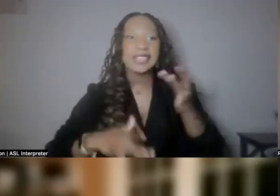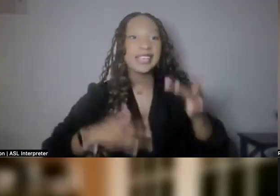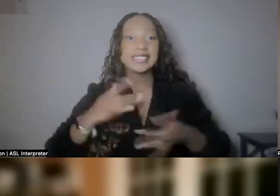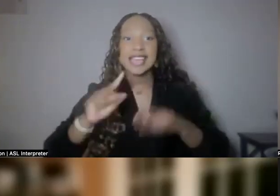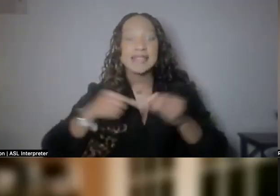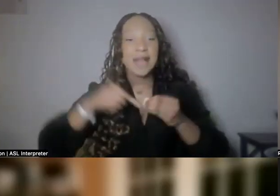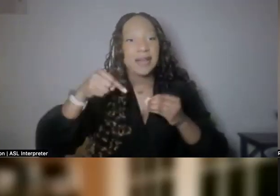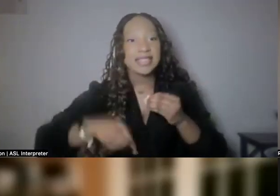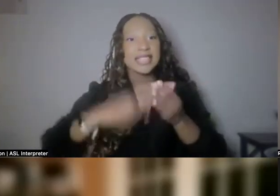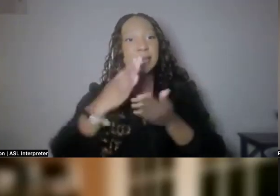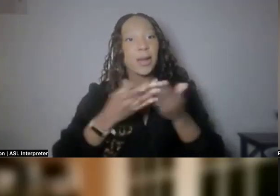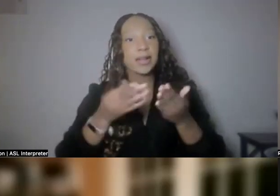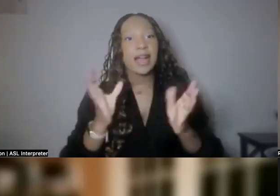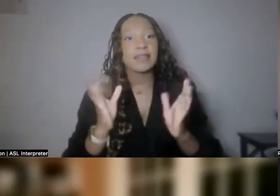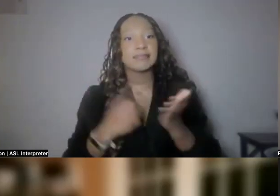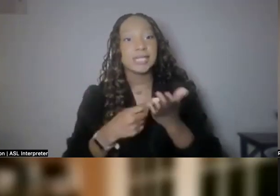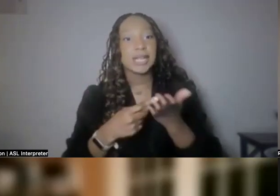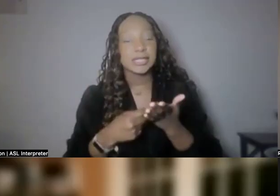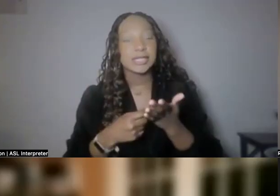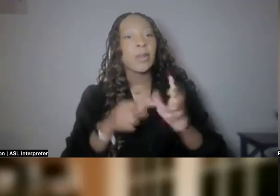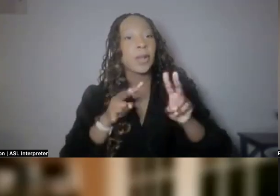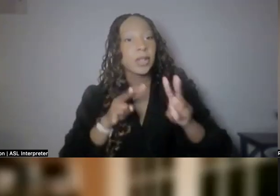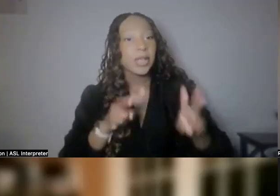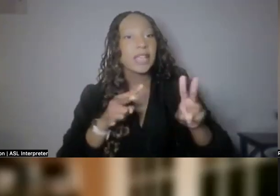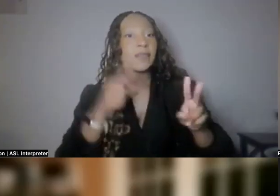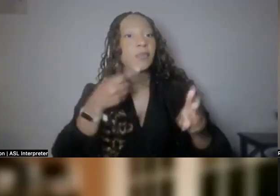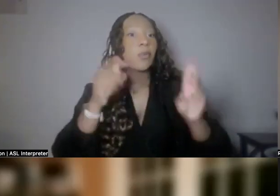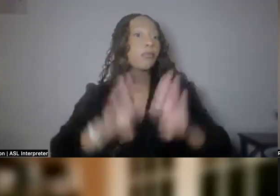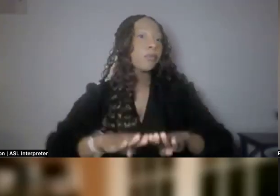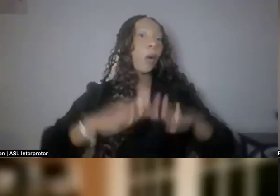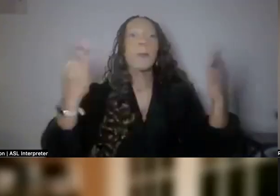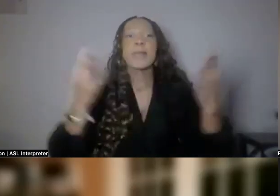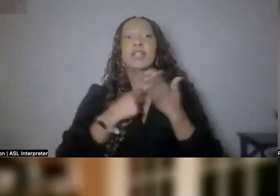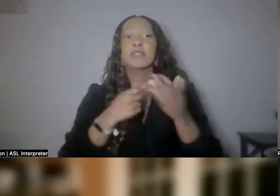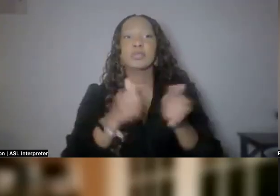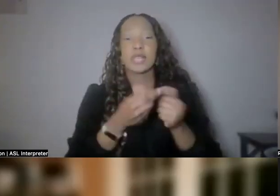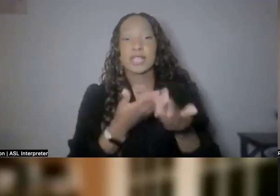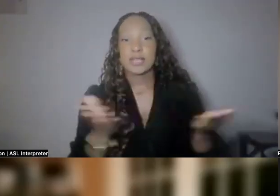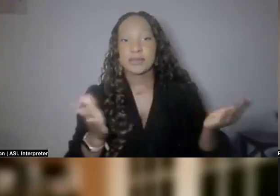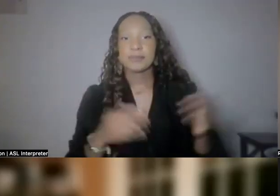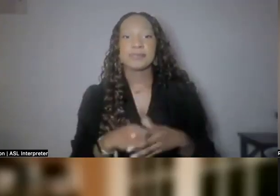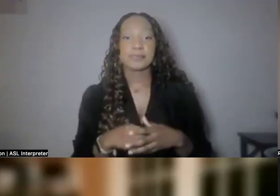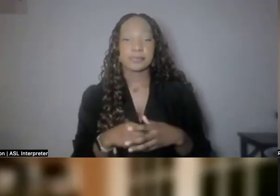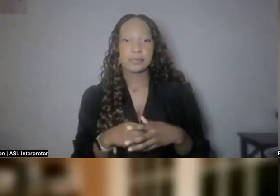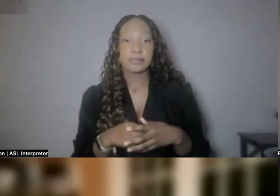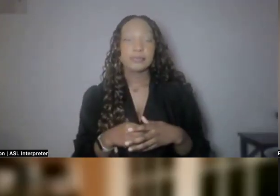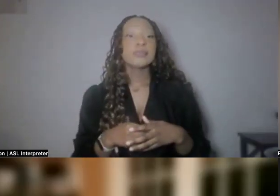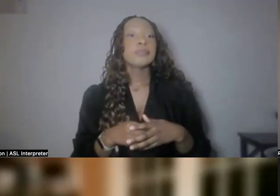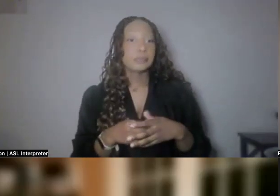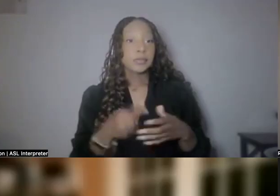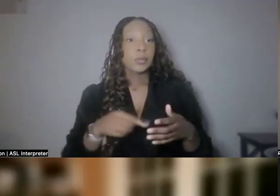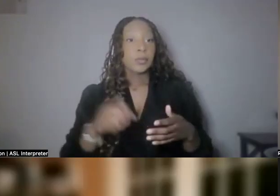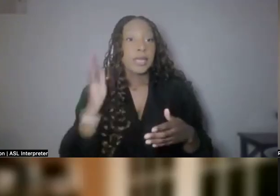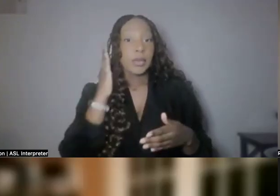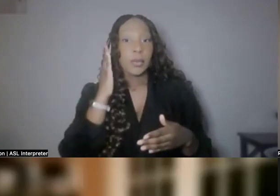stage of the conversation with you. We're looking to keep this open. And as the council member has said, we will, and